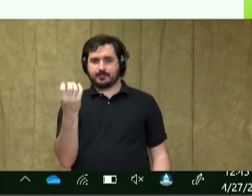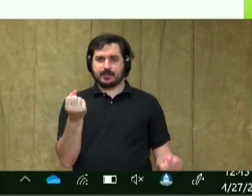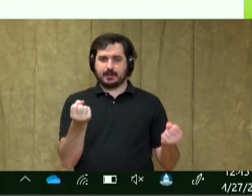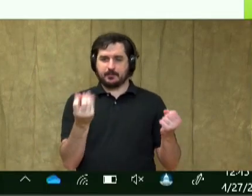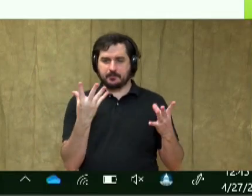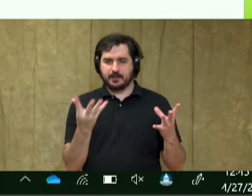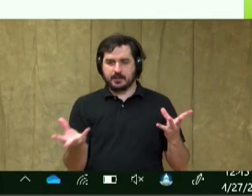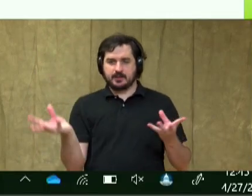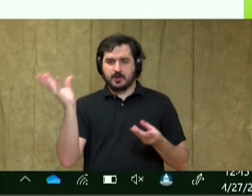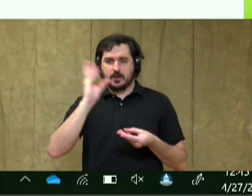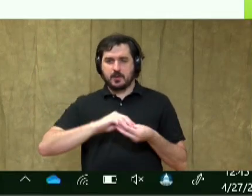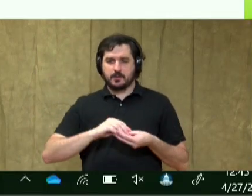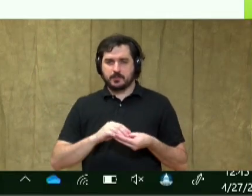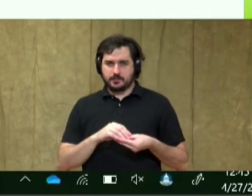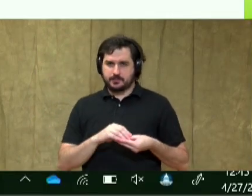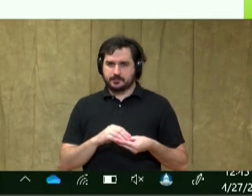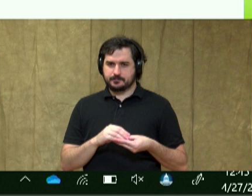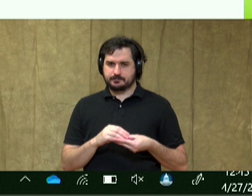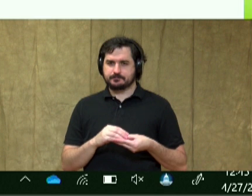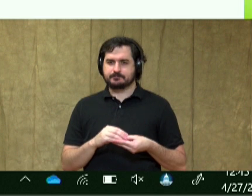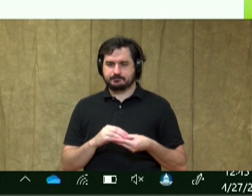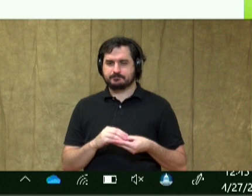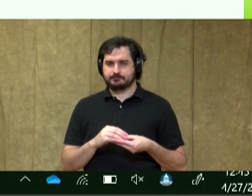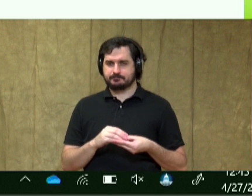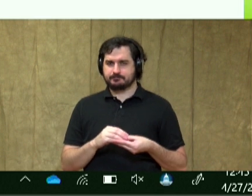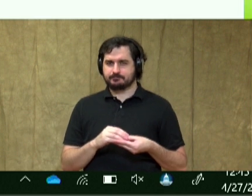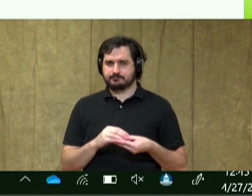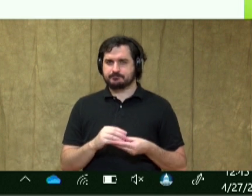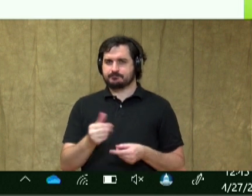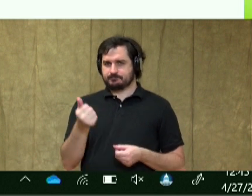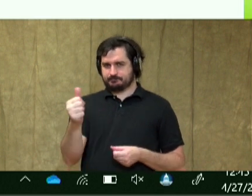there? 10. So I have